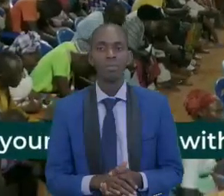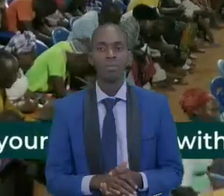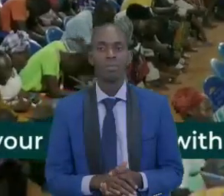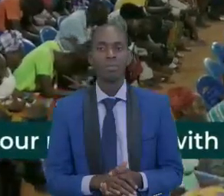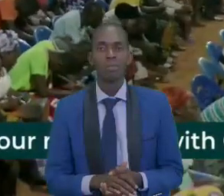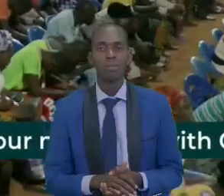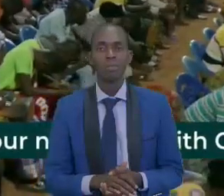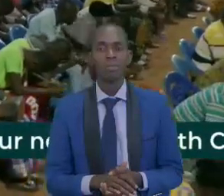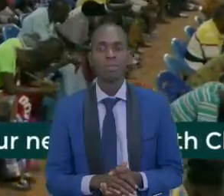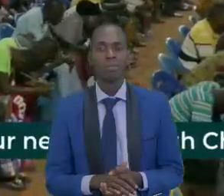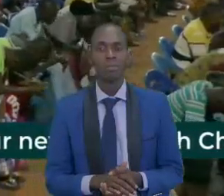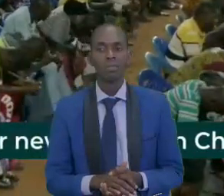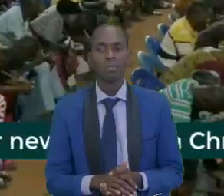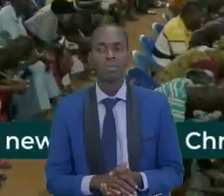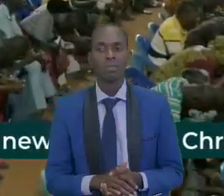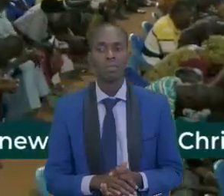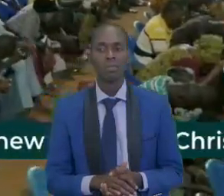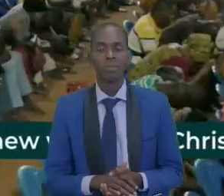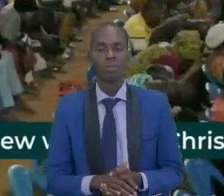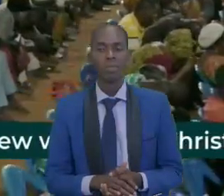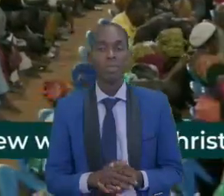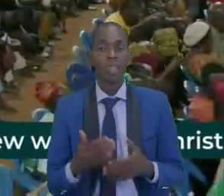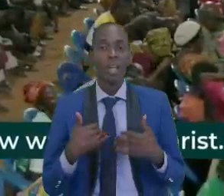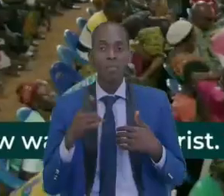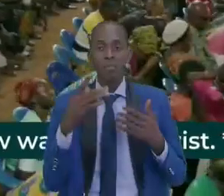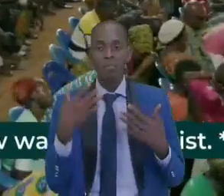Est-ce que c'est terminé? Have you finished there?